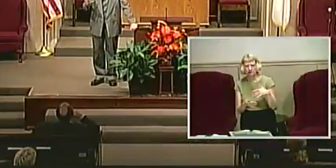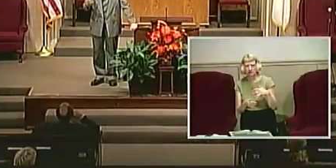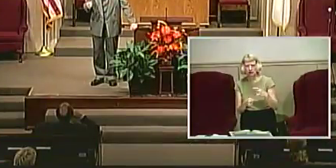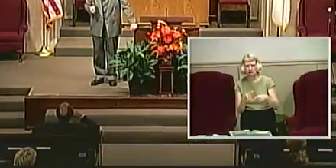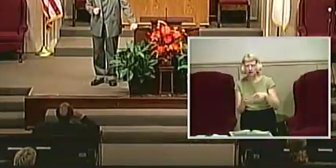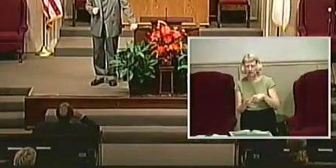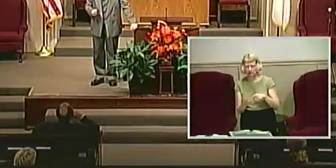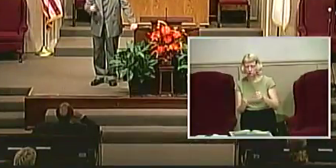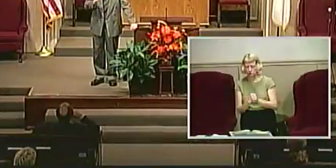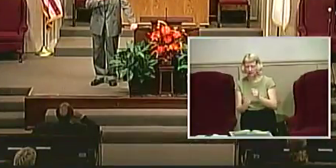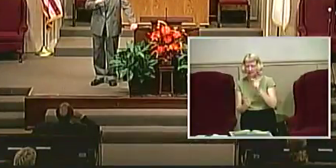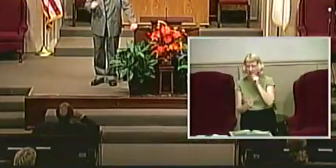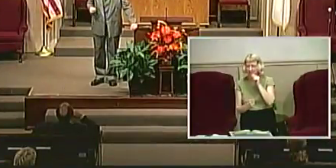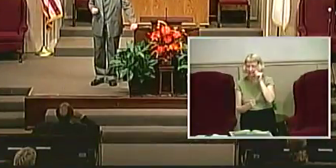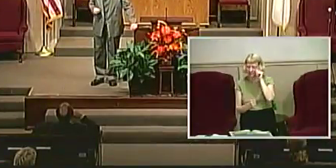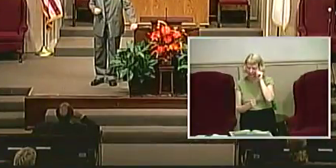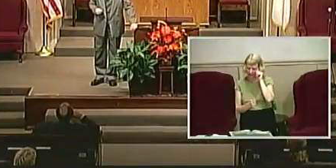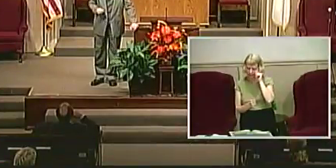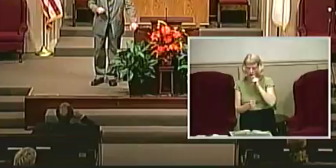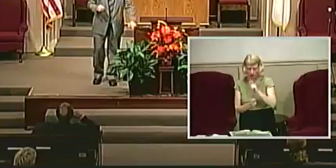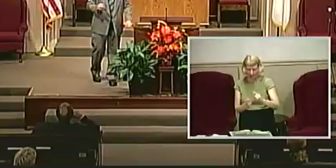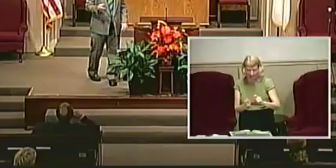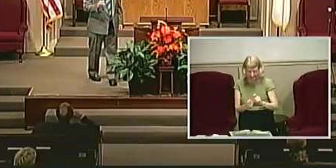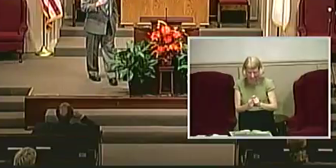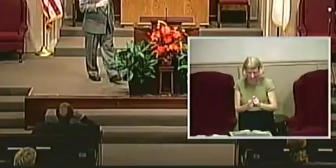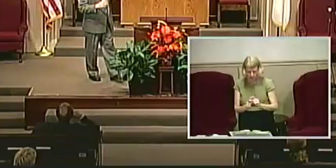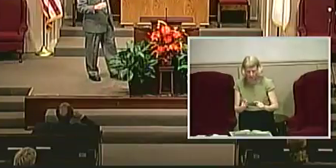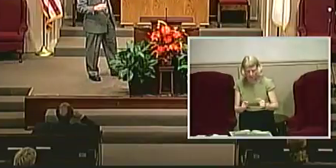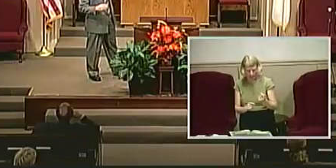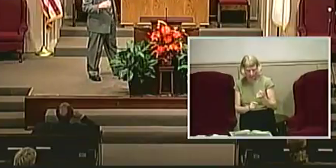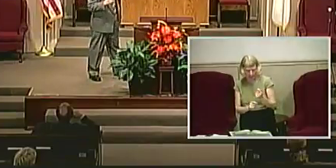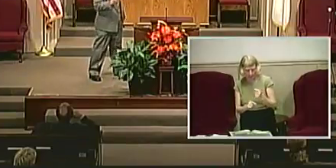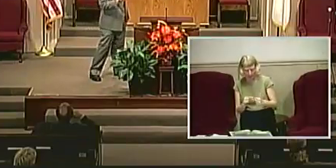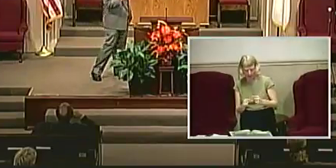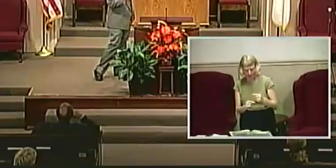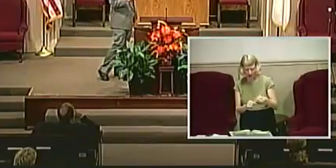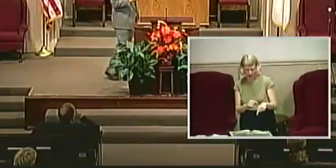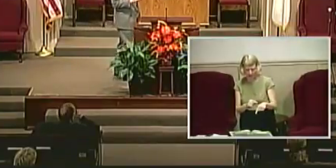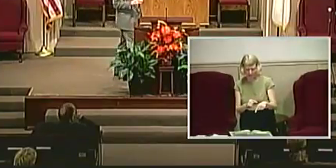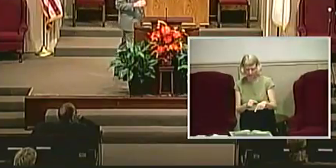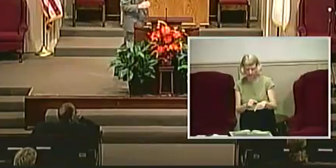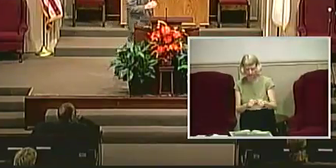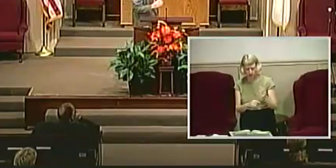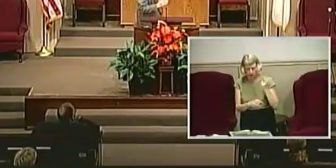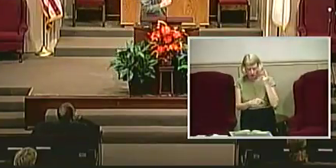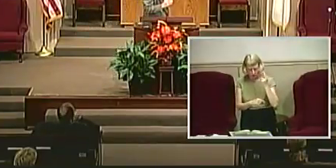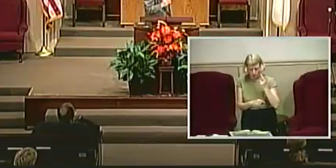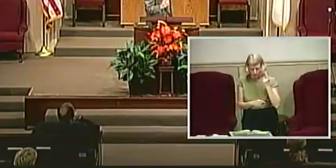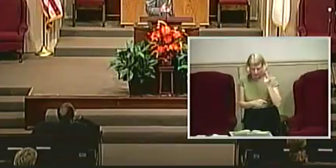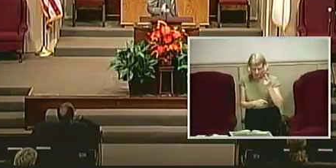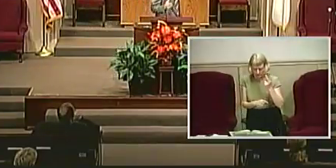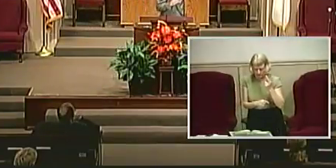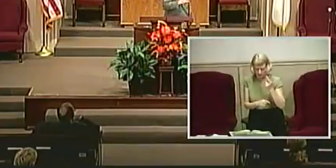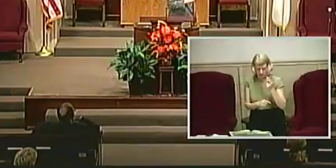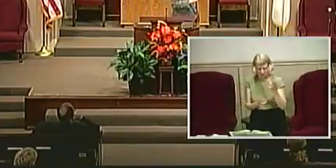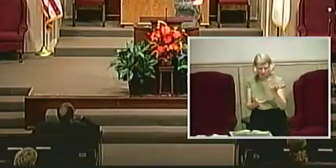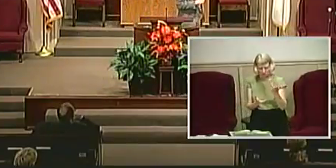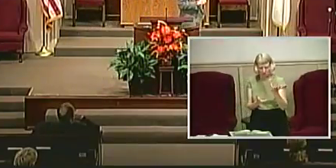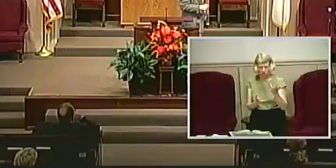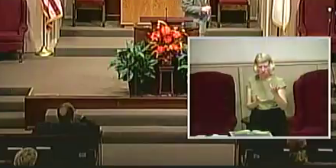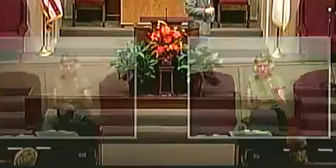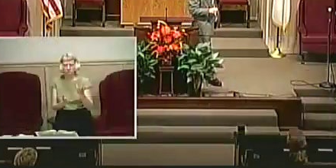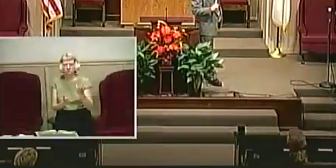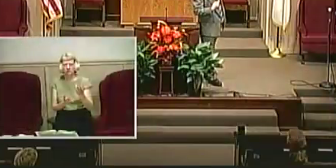about this with the teens, too. Not this exact passage, but a little bit about this. And the reason I've done that is, for some reason, these